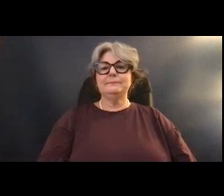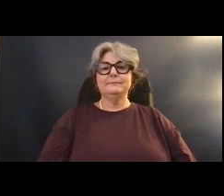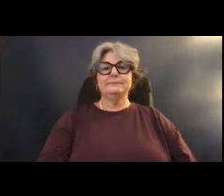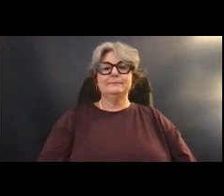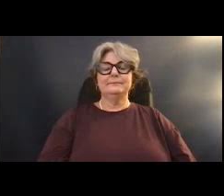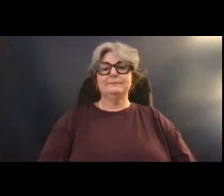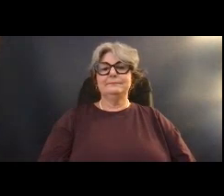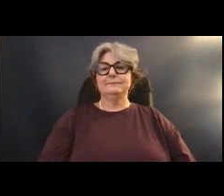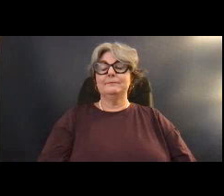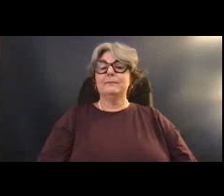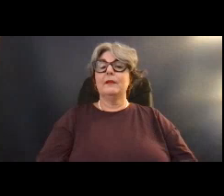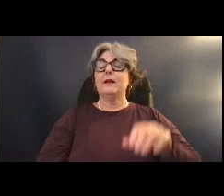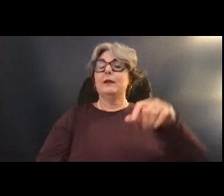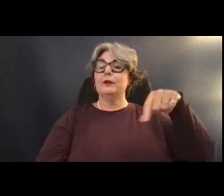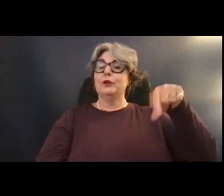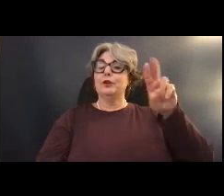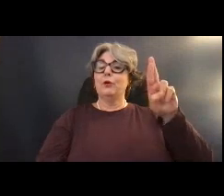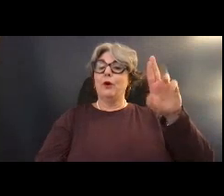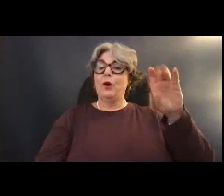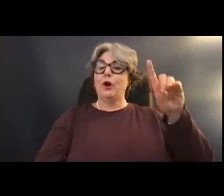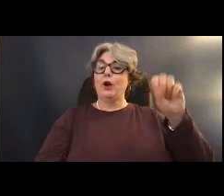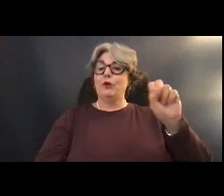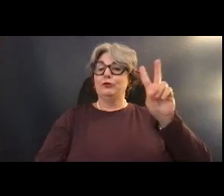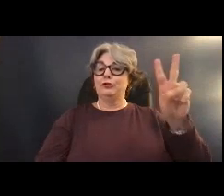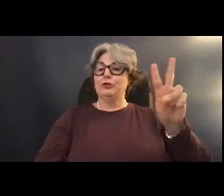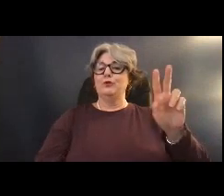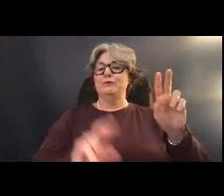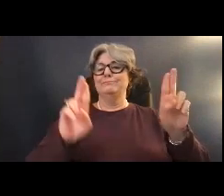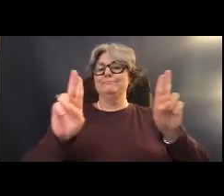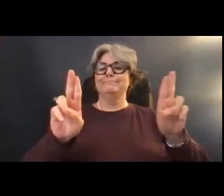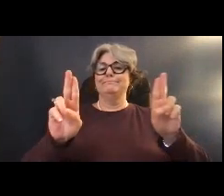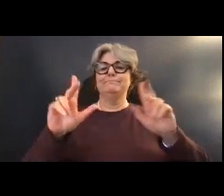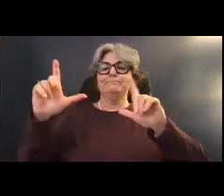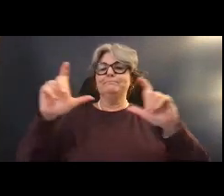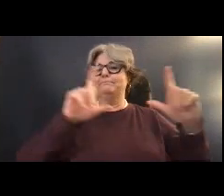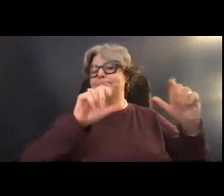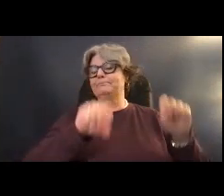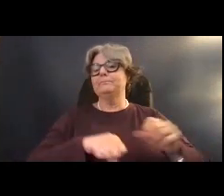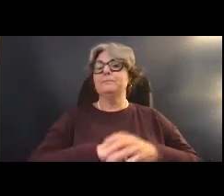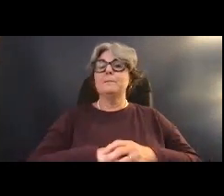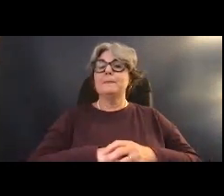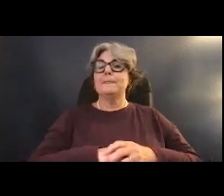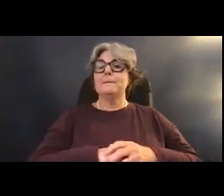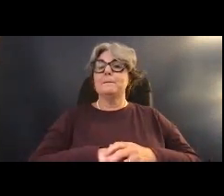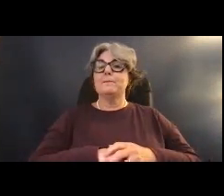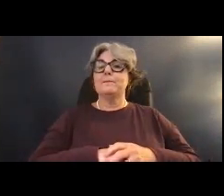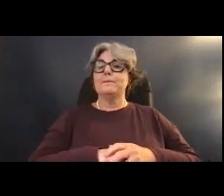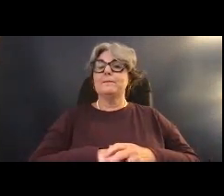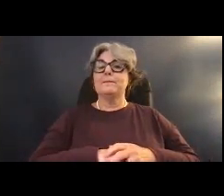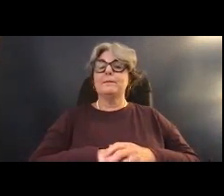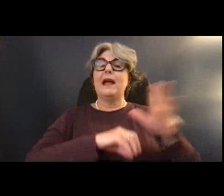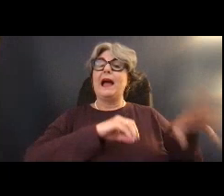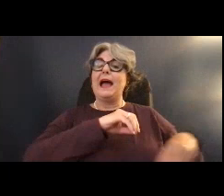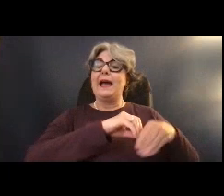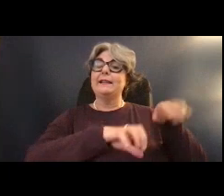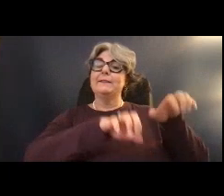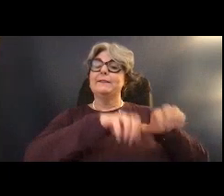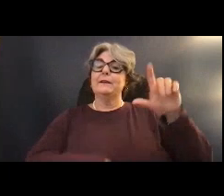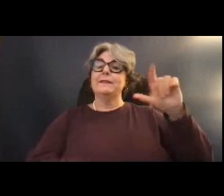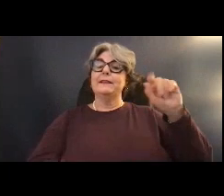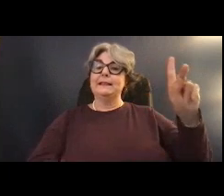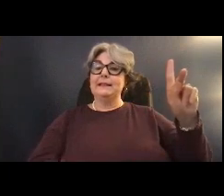There are 2 QR codes for you. Thanks, Cathy. That's great. And then we also have, I put in the chat the link on